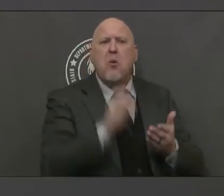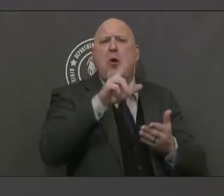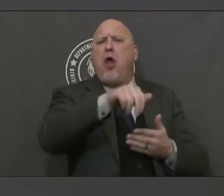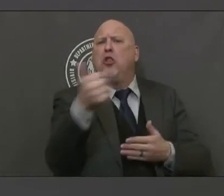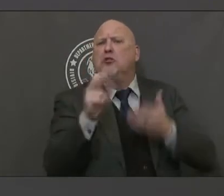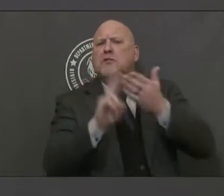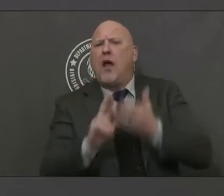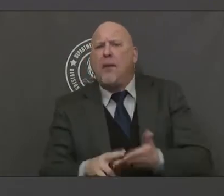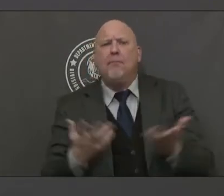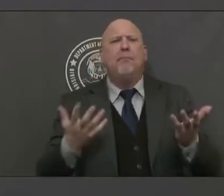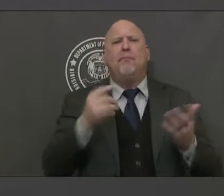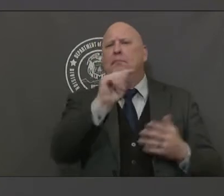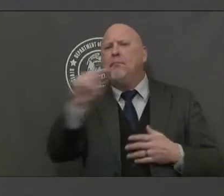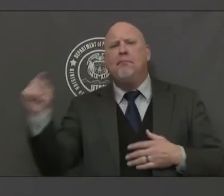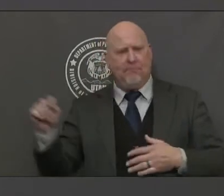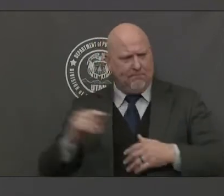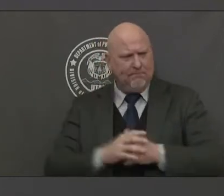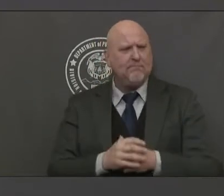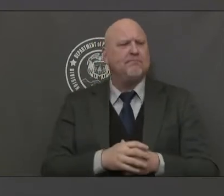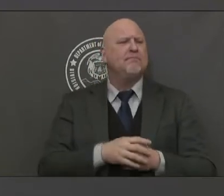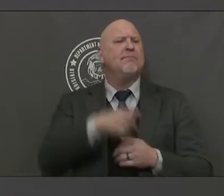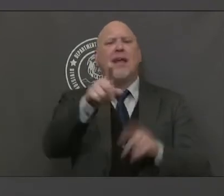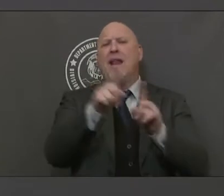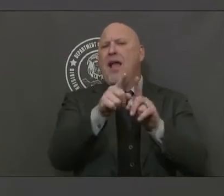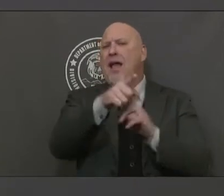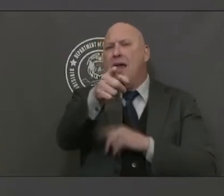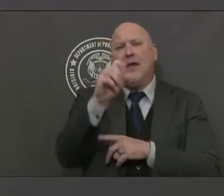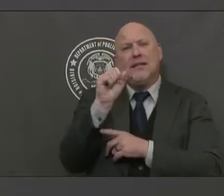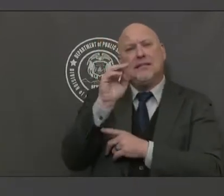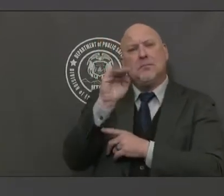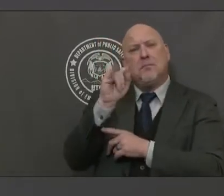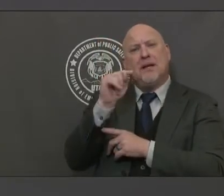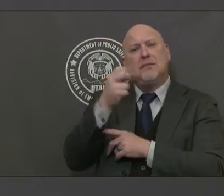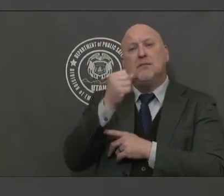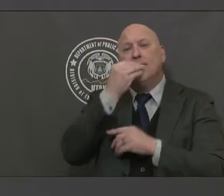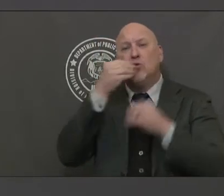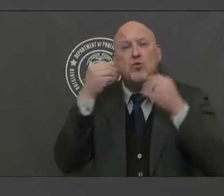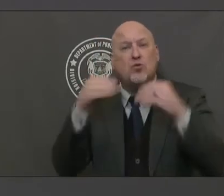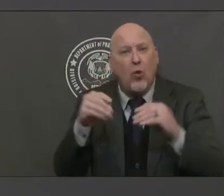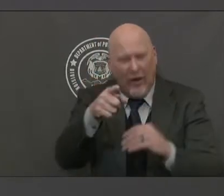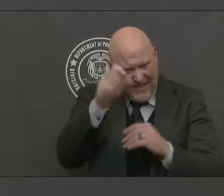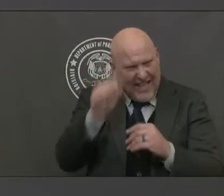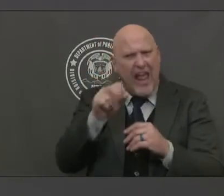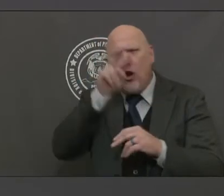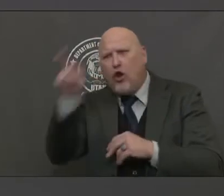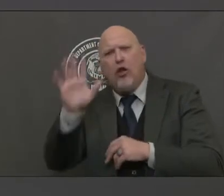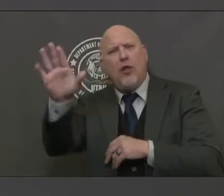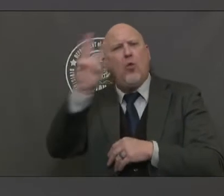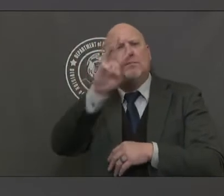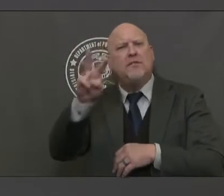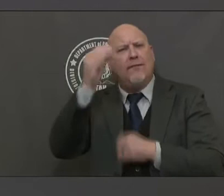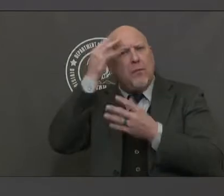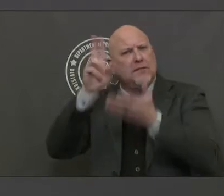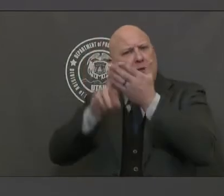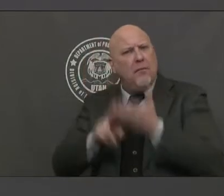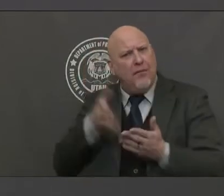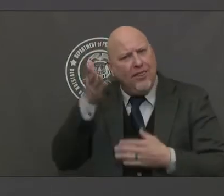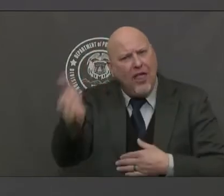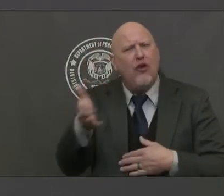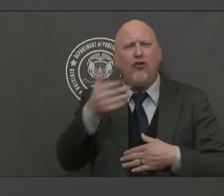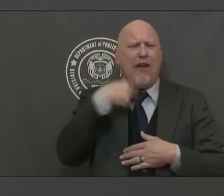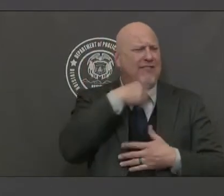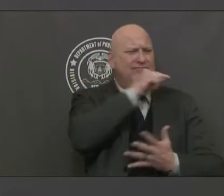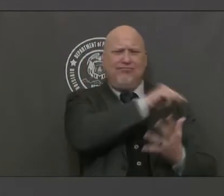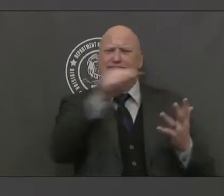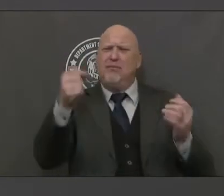As of today, 660,000 doses have been administered. A week ago today, our total doses administered